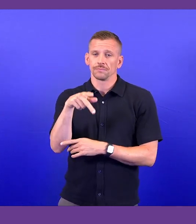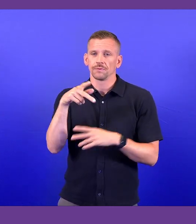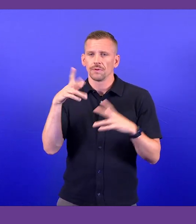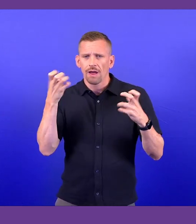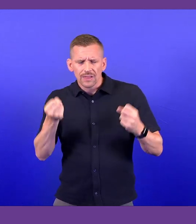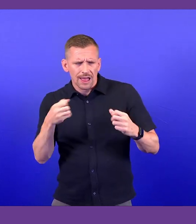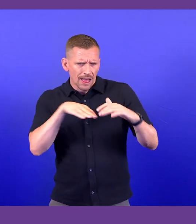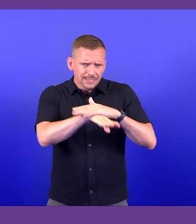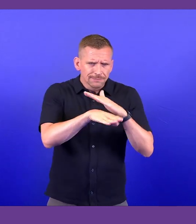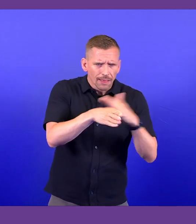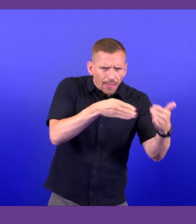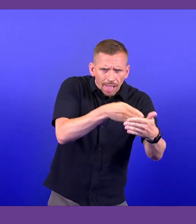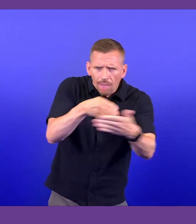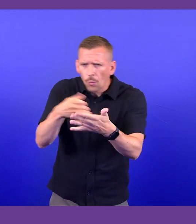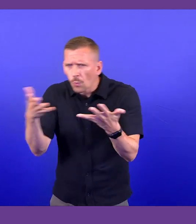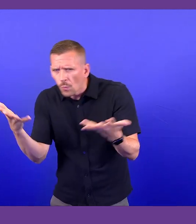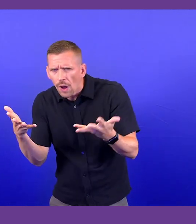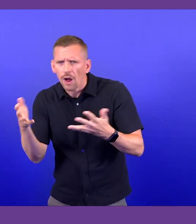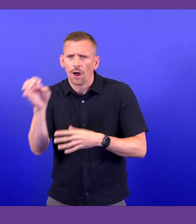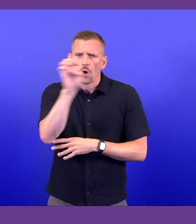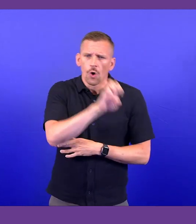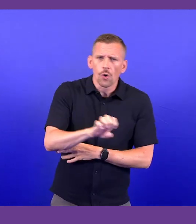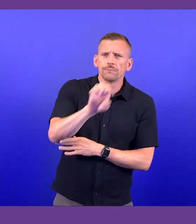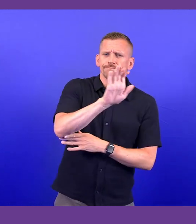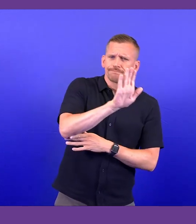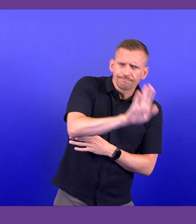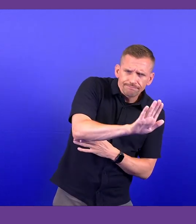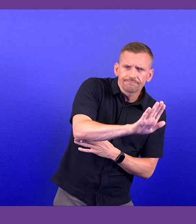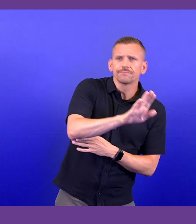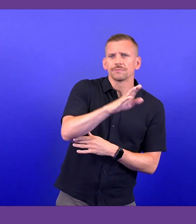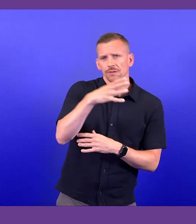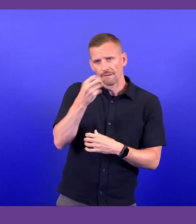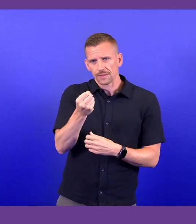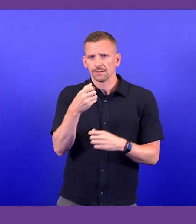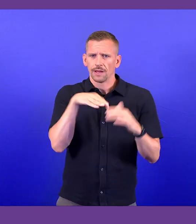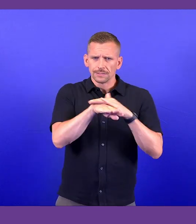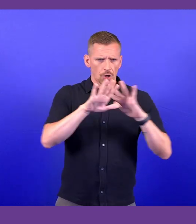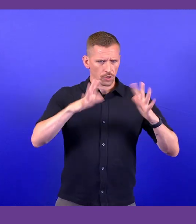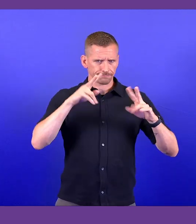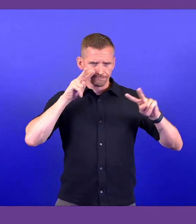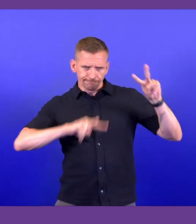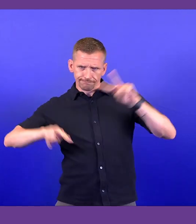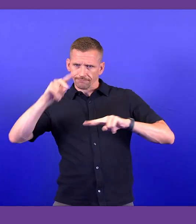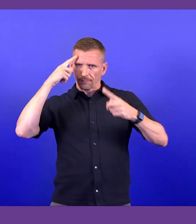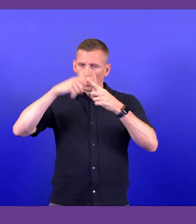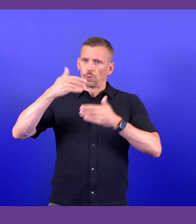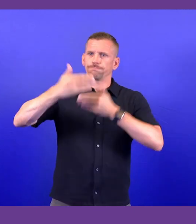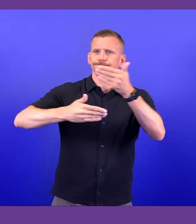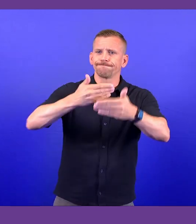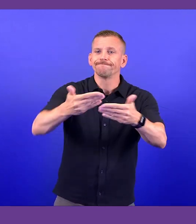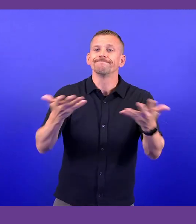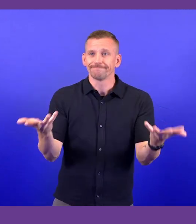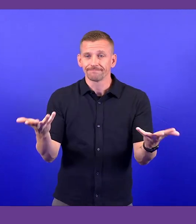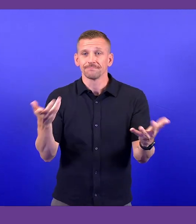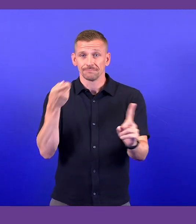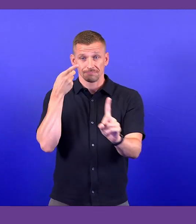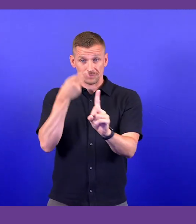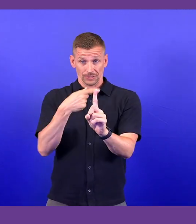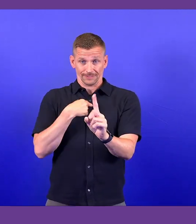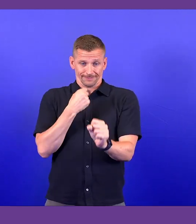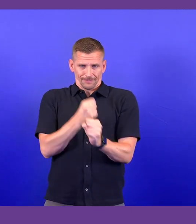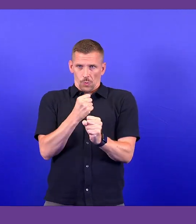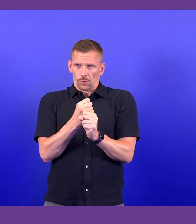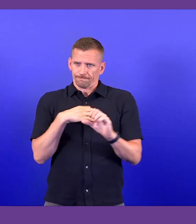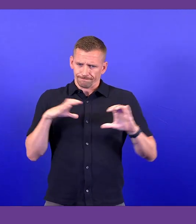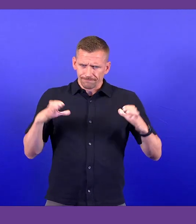are setting also globally now a working group on accessibility, which will have the objective to understand gaps